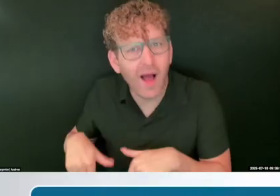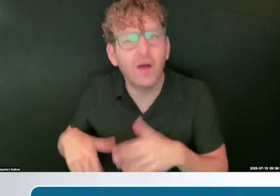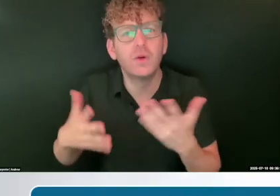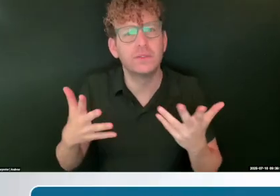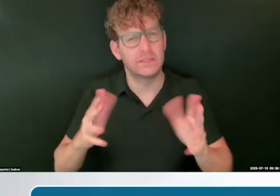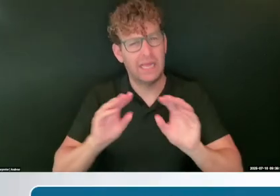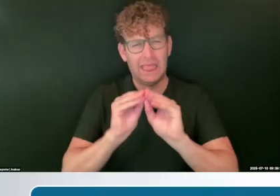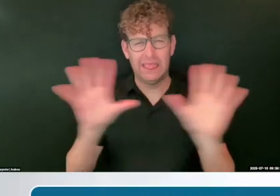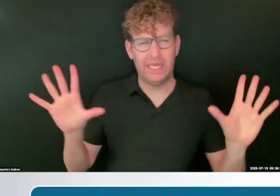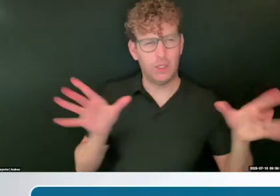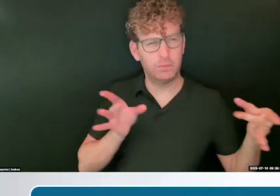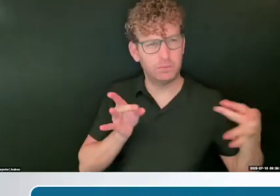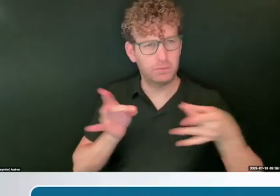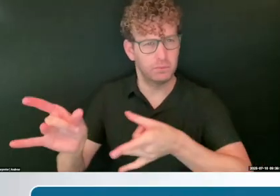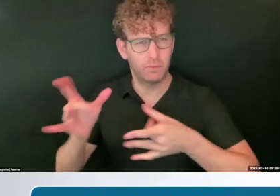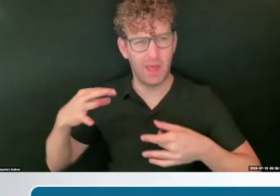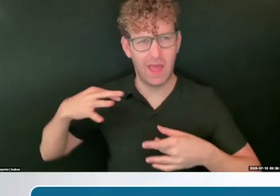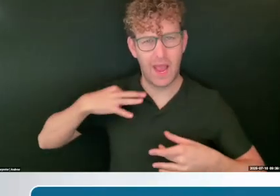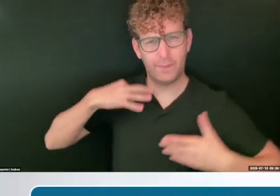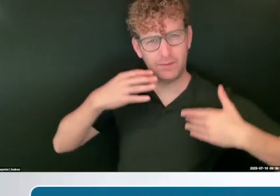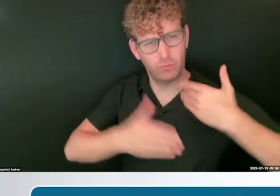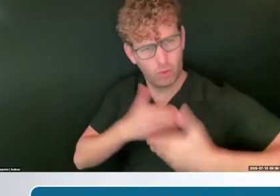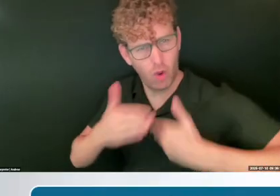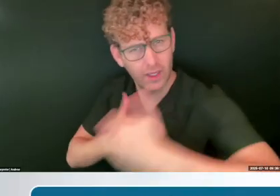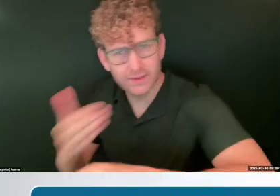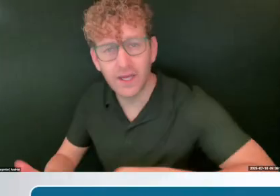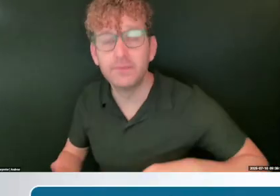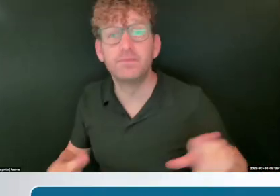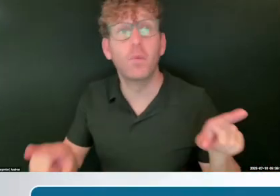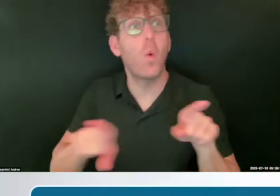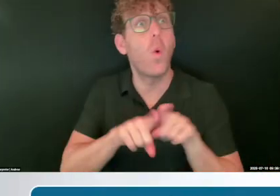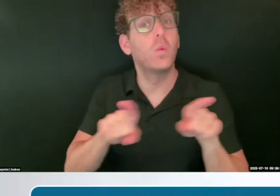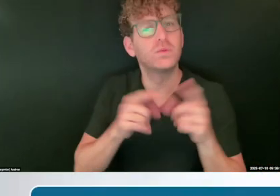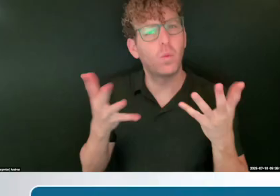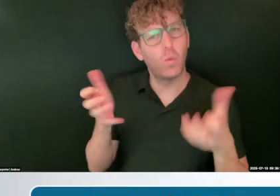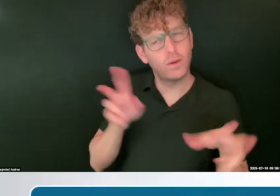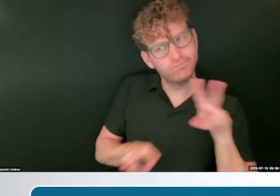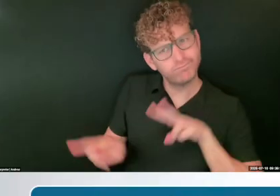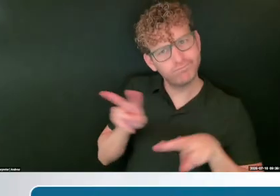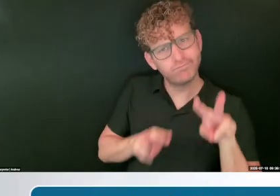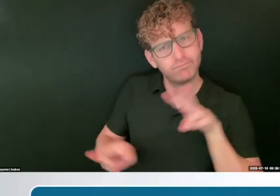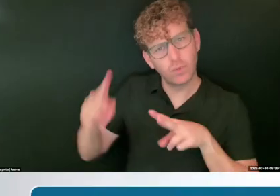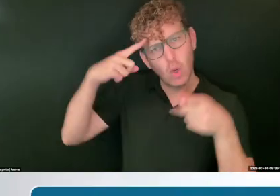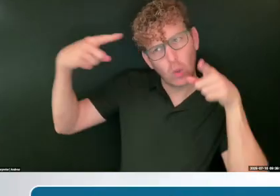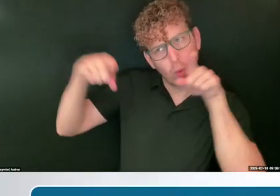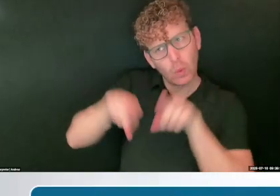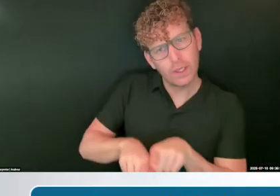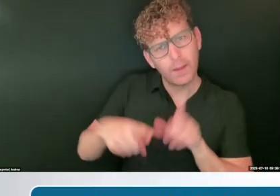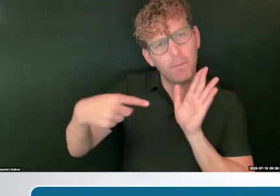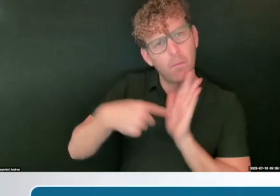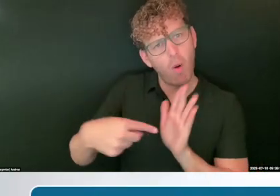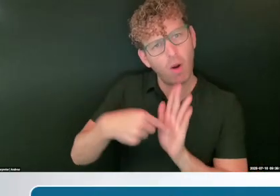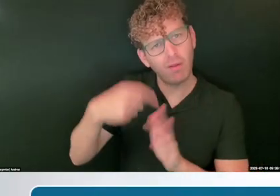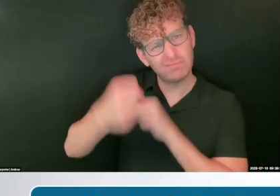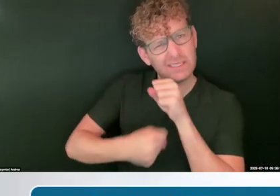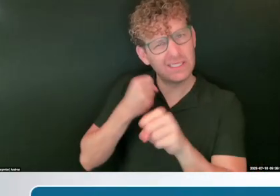clearer and more streamlined application process. We also want to explore an agreed upon model year cutoff